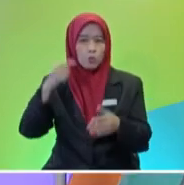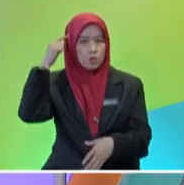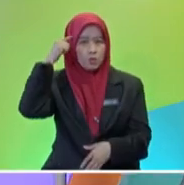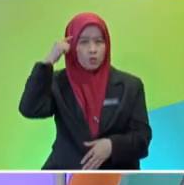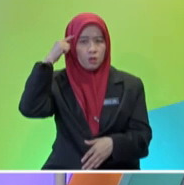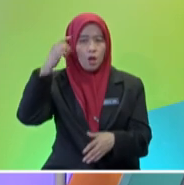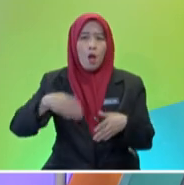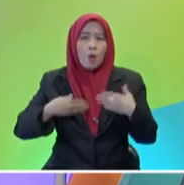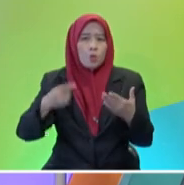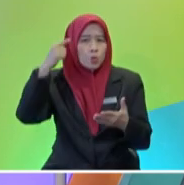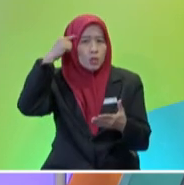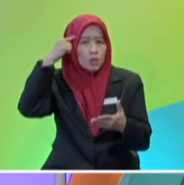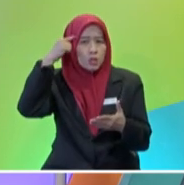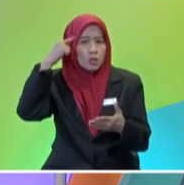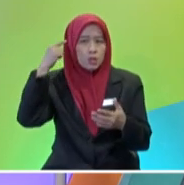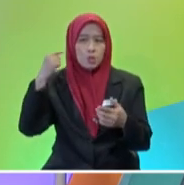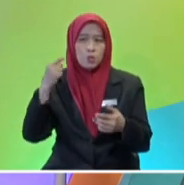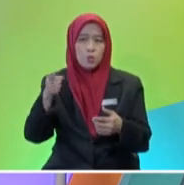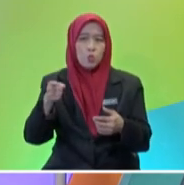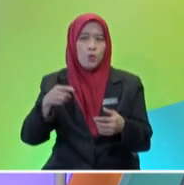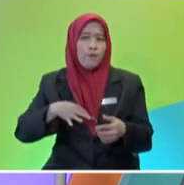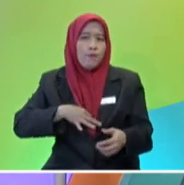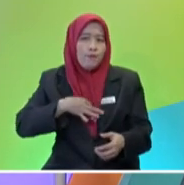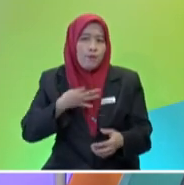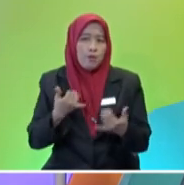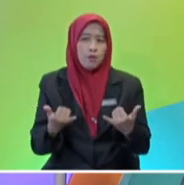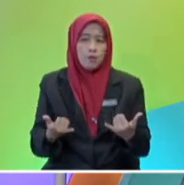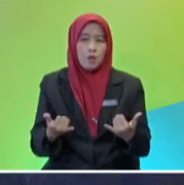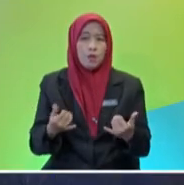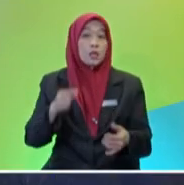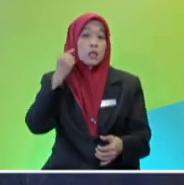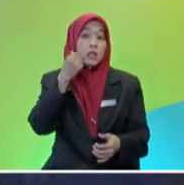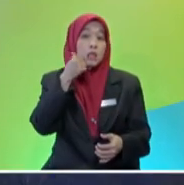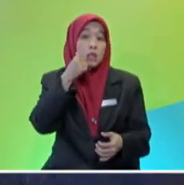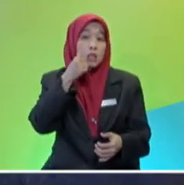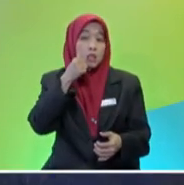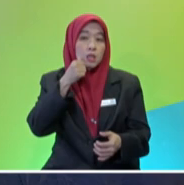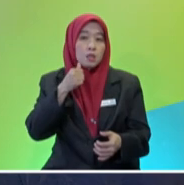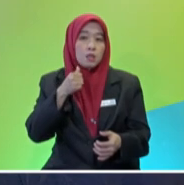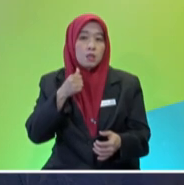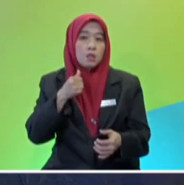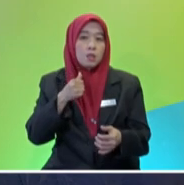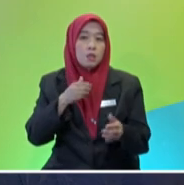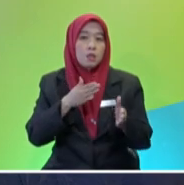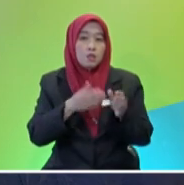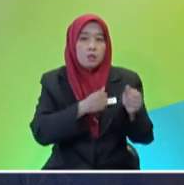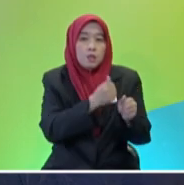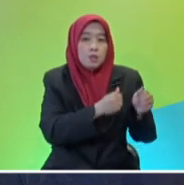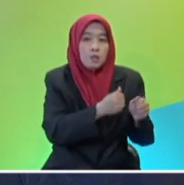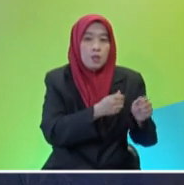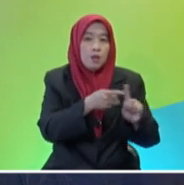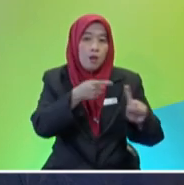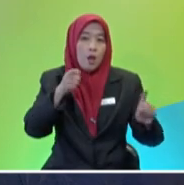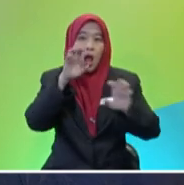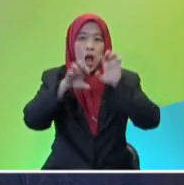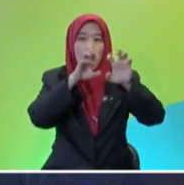How do you think that girl feel now? Oh, the girl is being chased by a dog. So I think she must